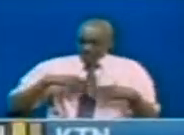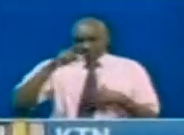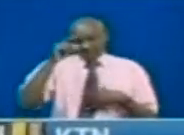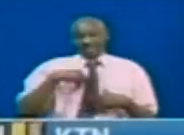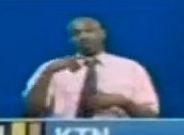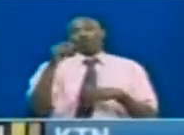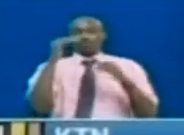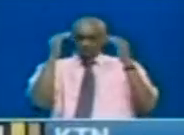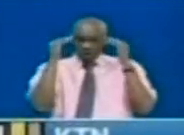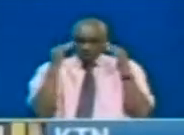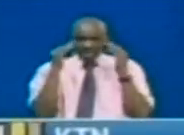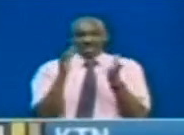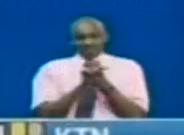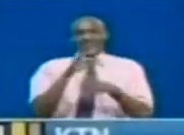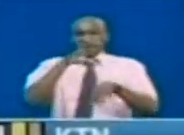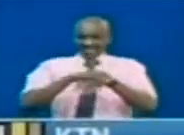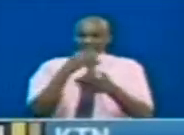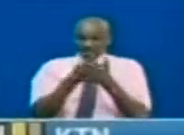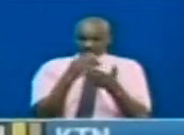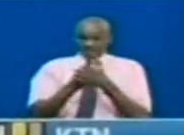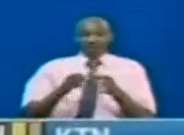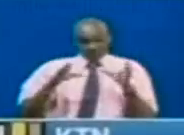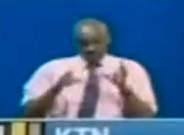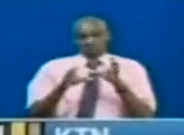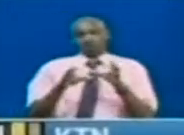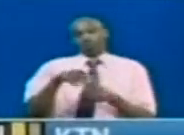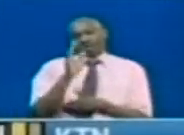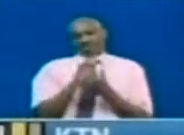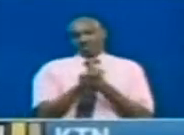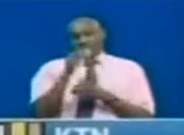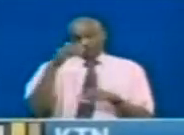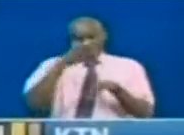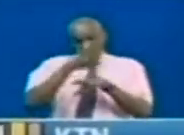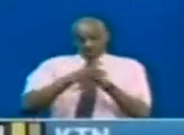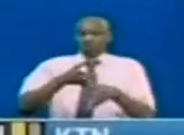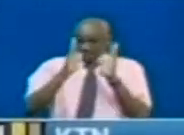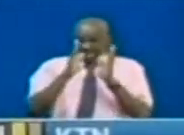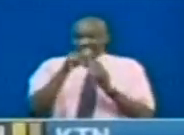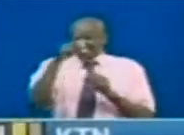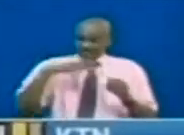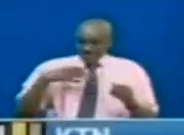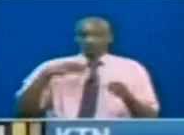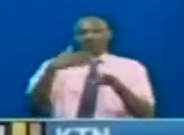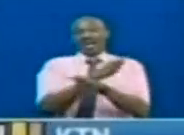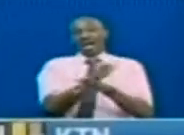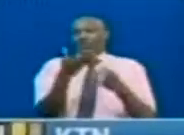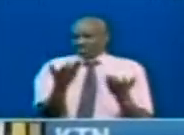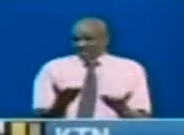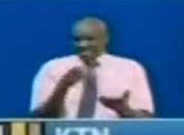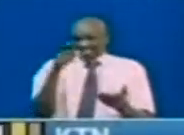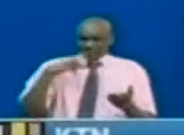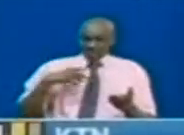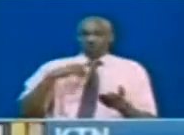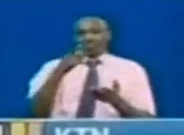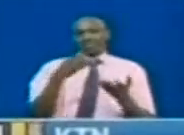be charged with obtaining money by false pretenses. Those are people who should be charged with fraud. Those are people who should